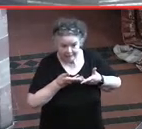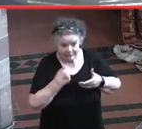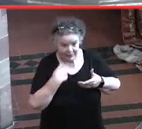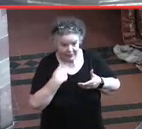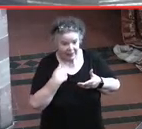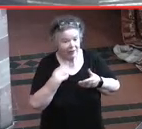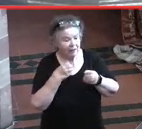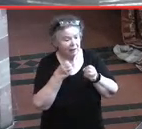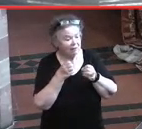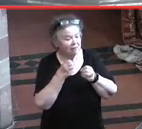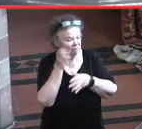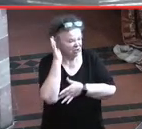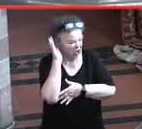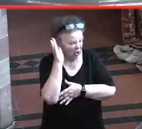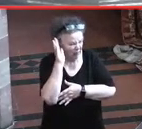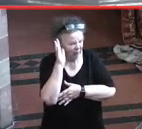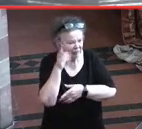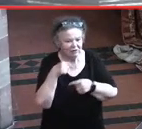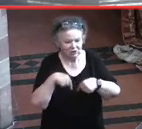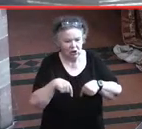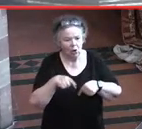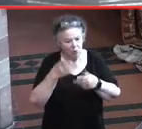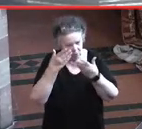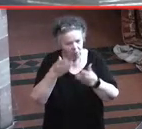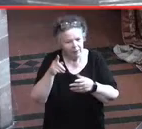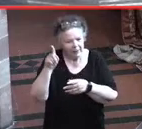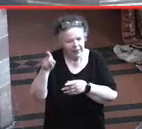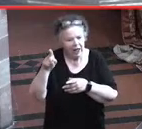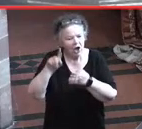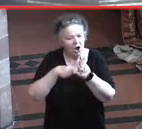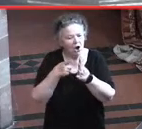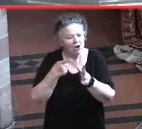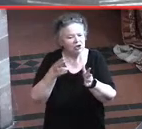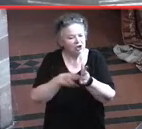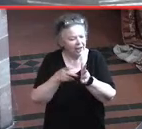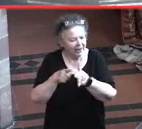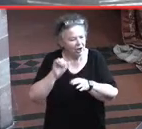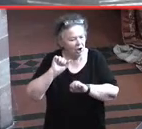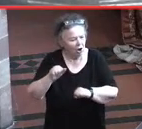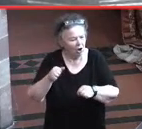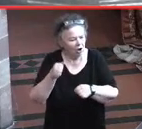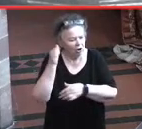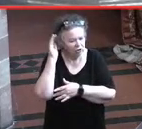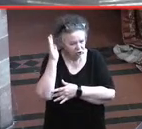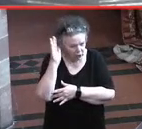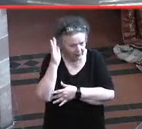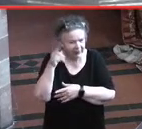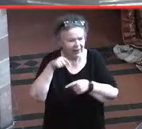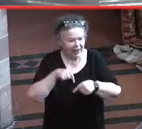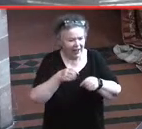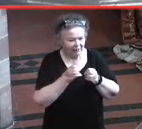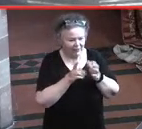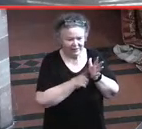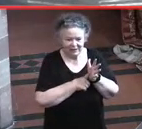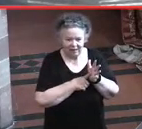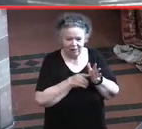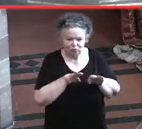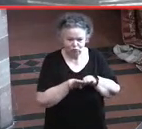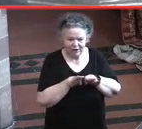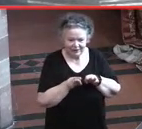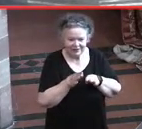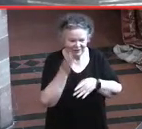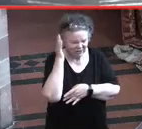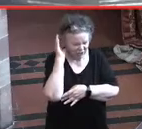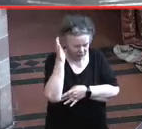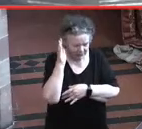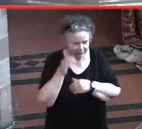BSL signers, we thought that this was a way of honouring both Jane's work and the work that the signers had done in advance. She